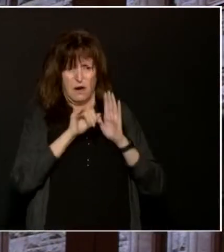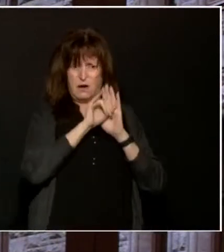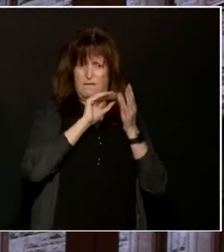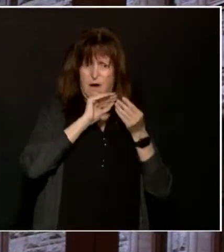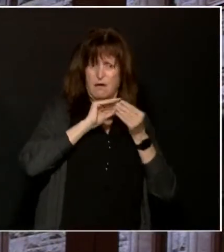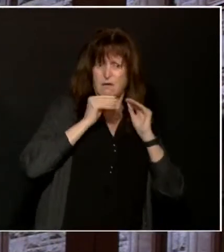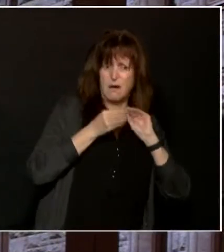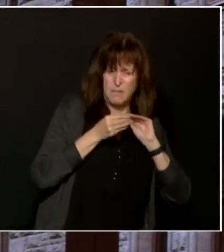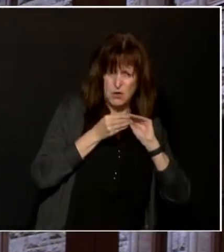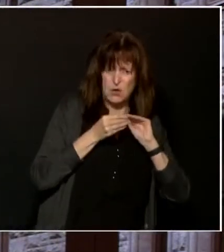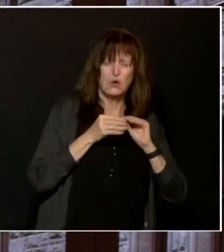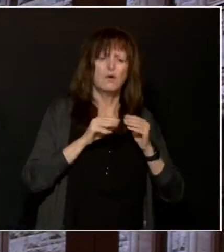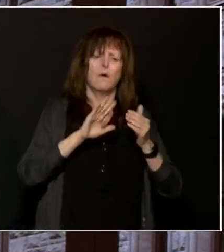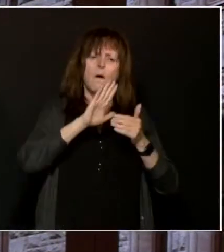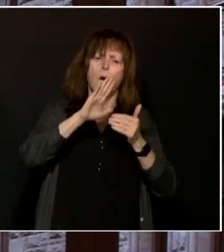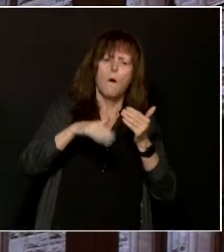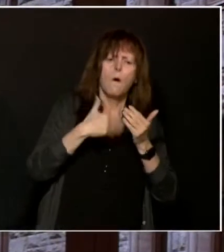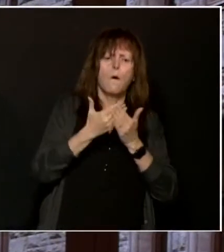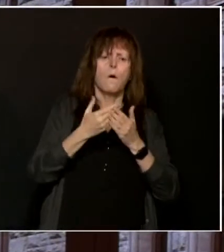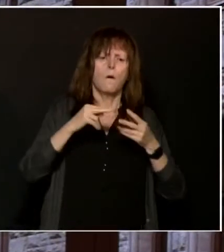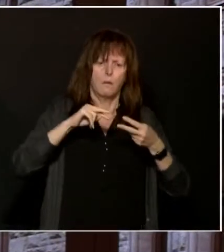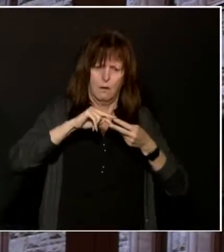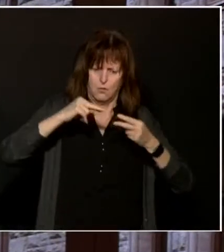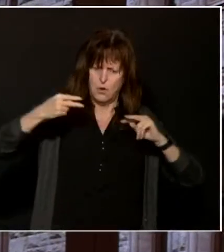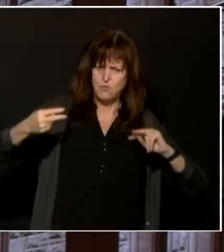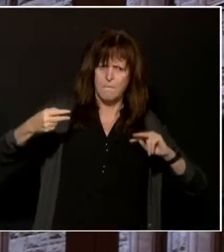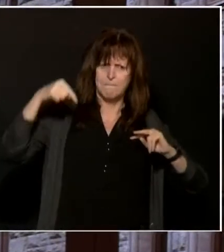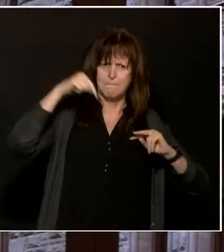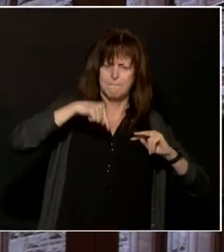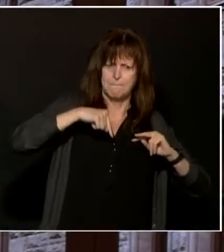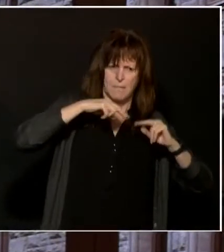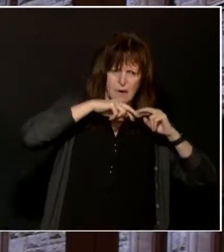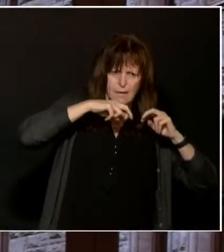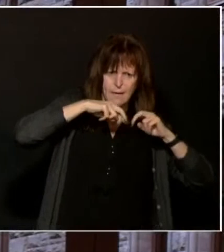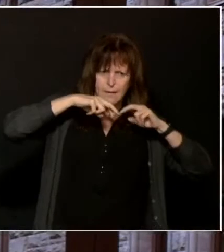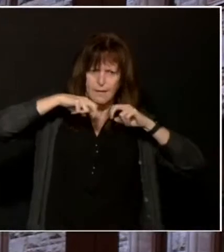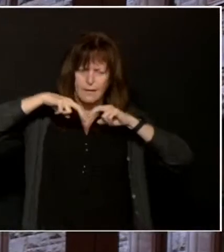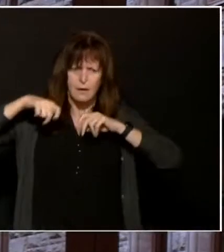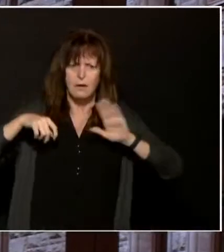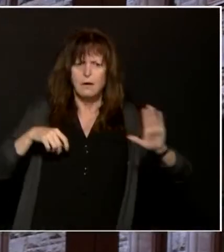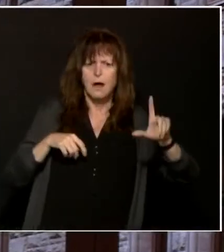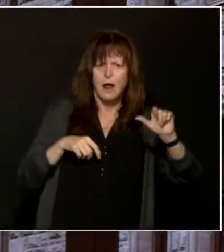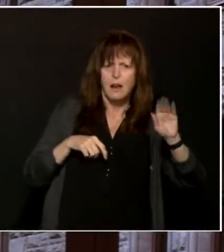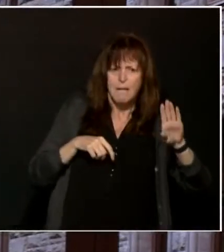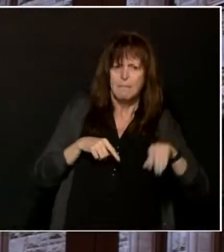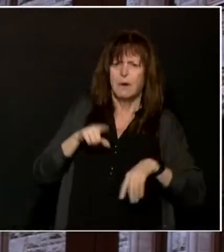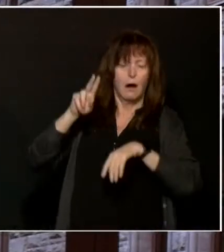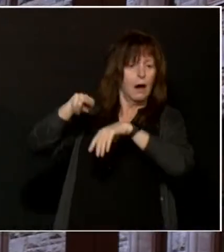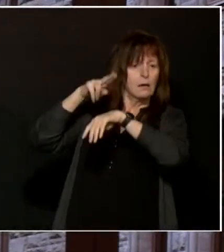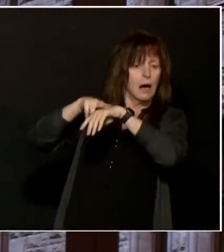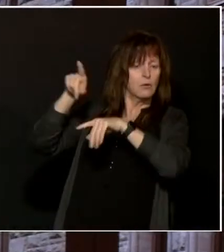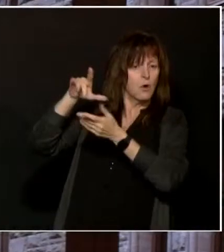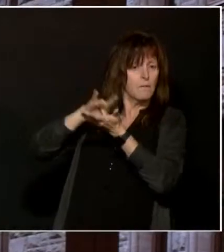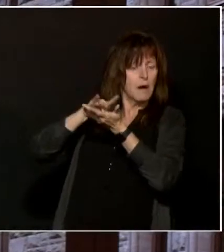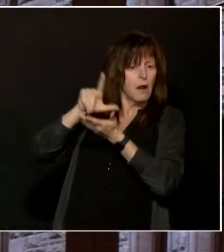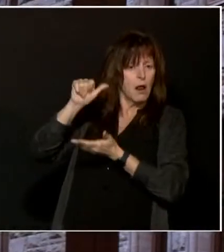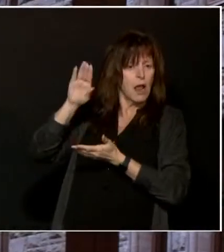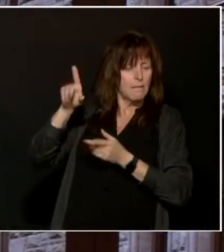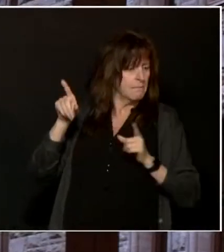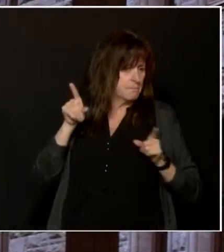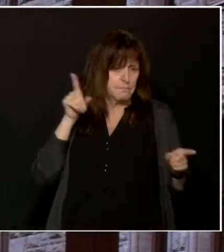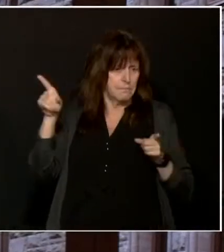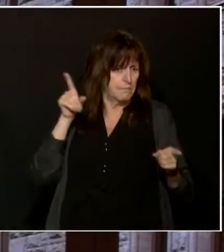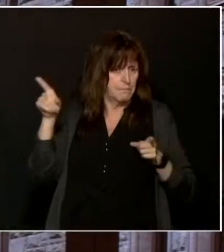genome sequencing combined with our lab and the National Medical Laboratory. But we are continuing to look for any updates and